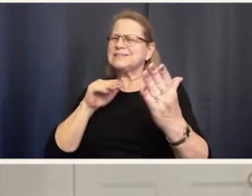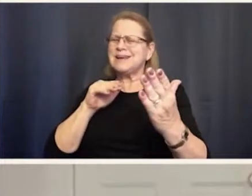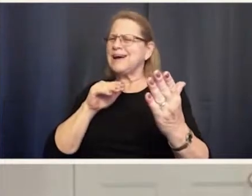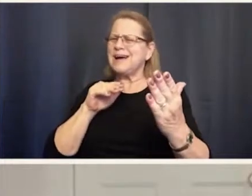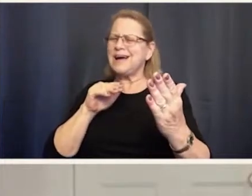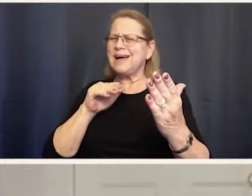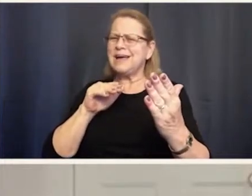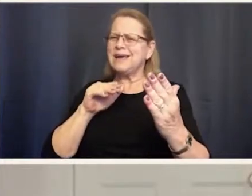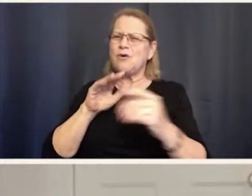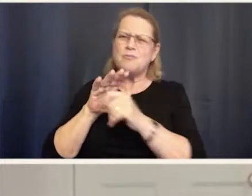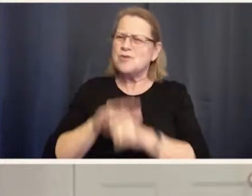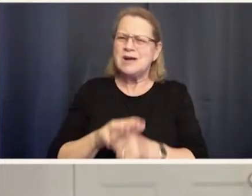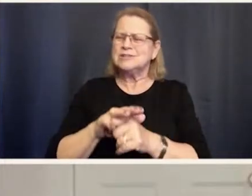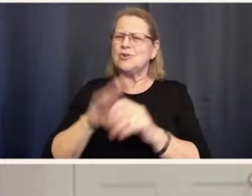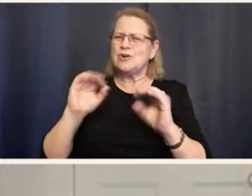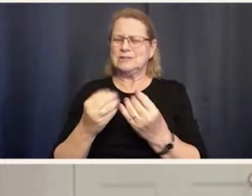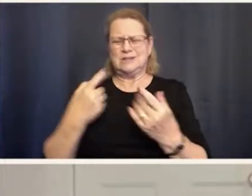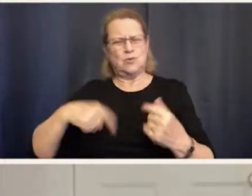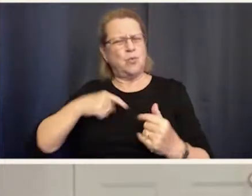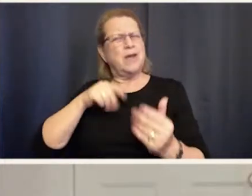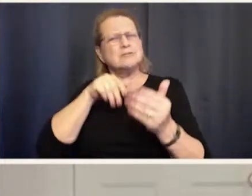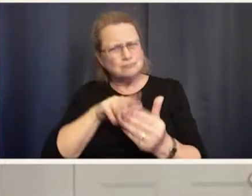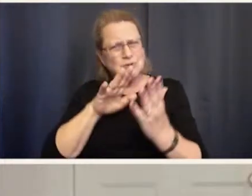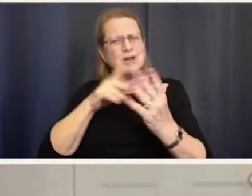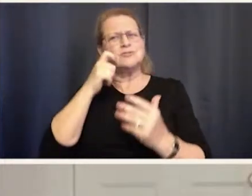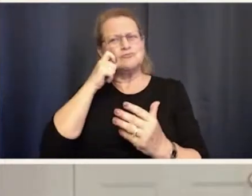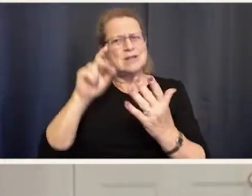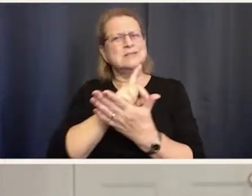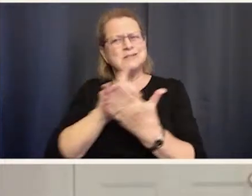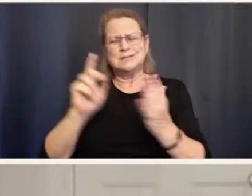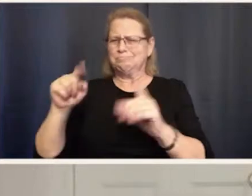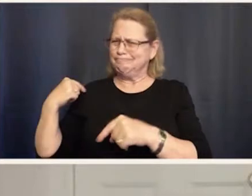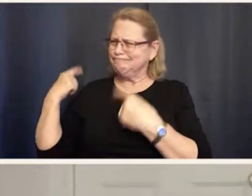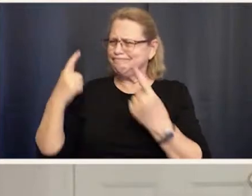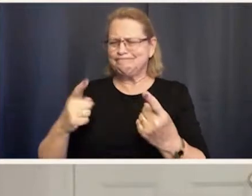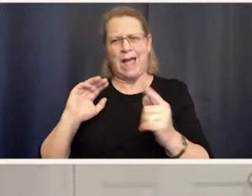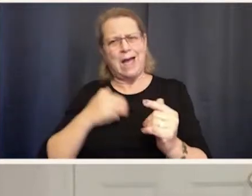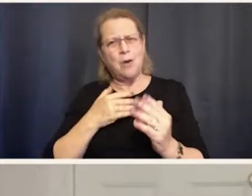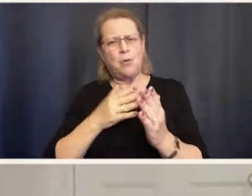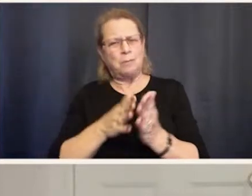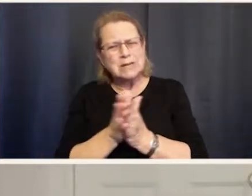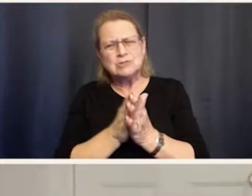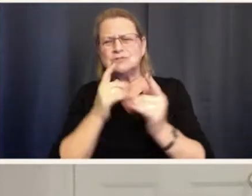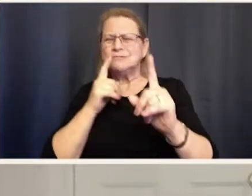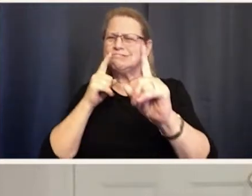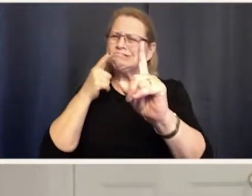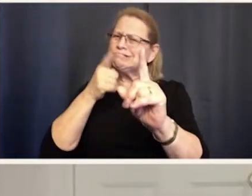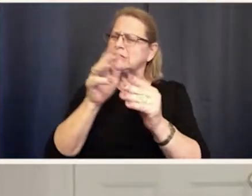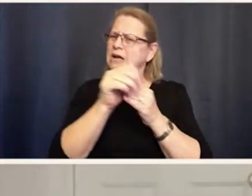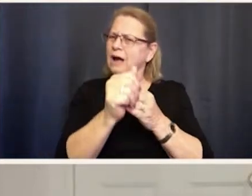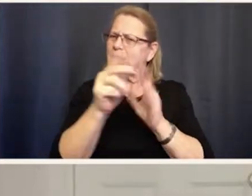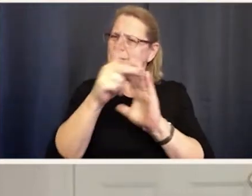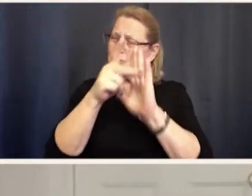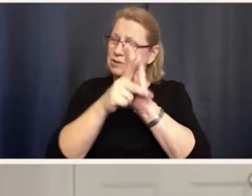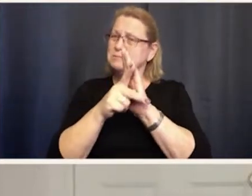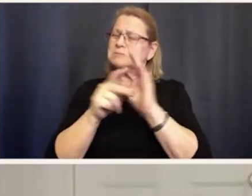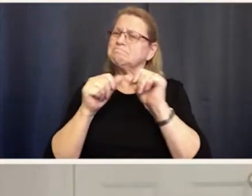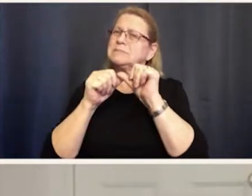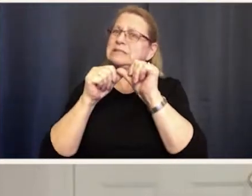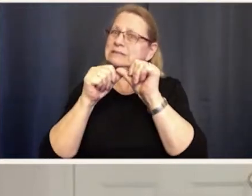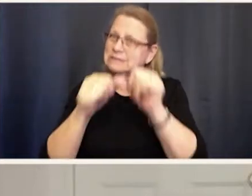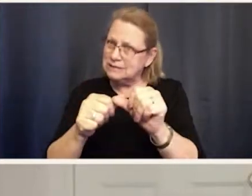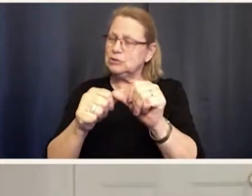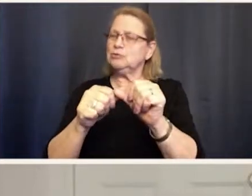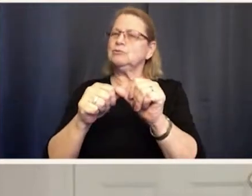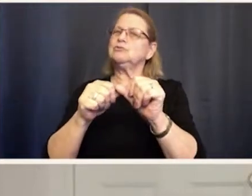addressed racism from the very beginning. Our mission and guiding principles continue to frame and inspire